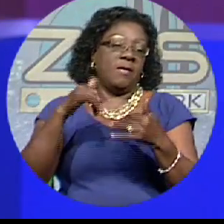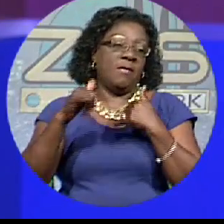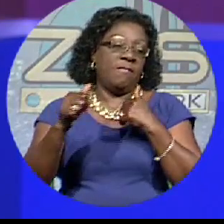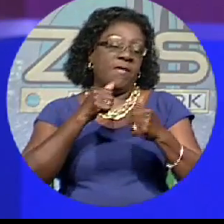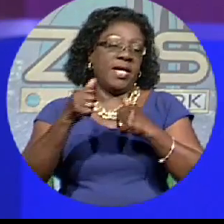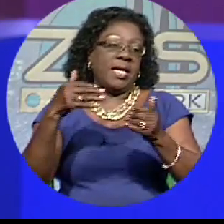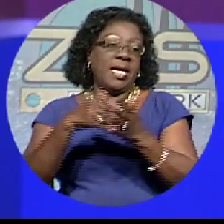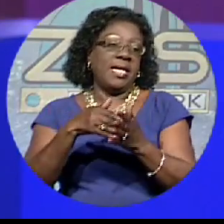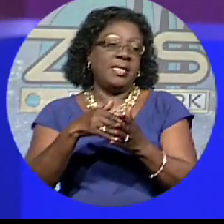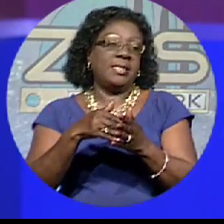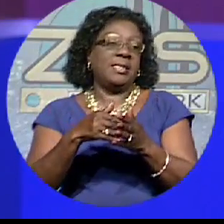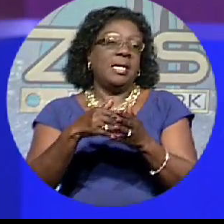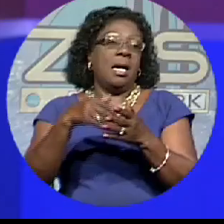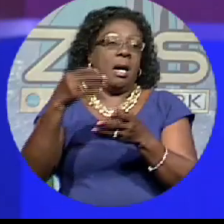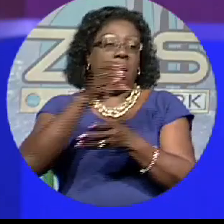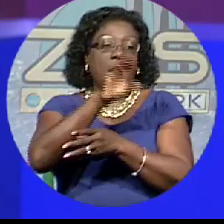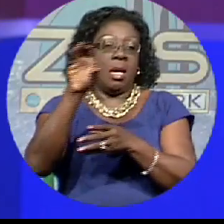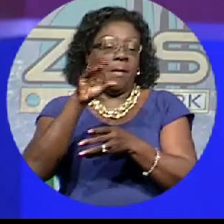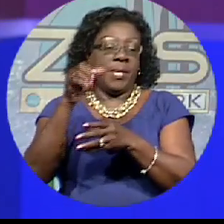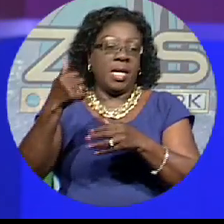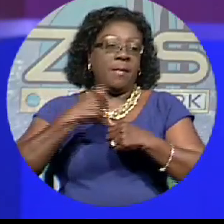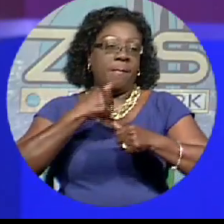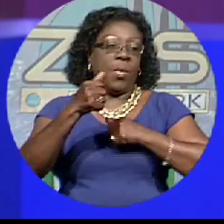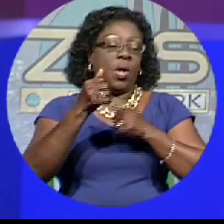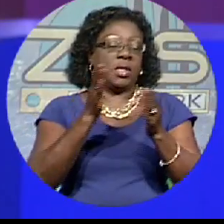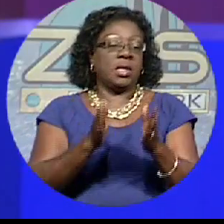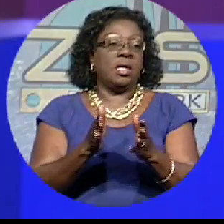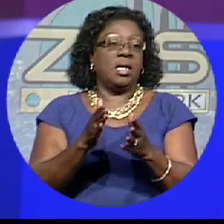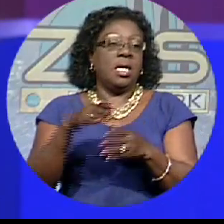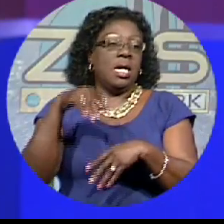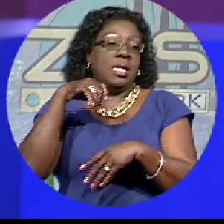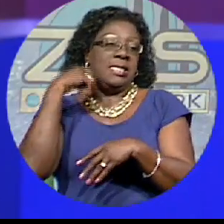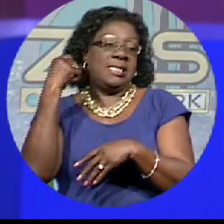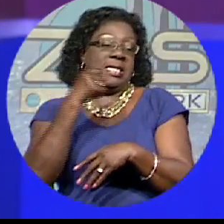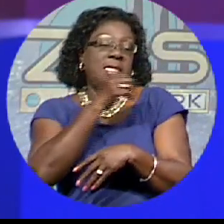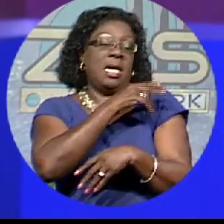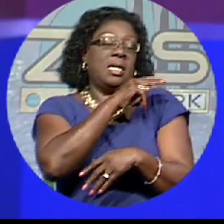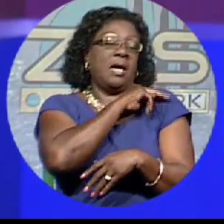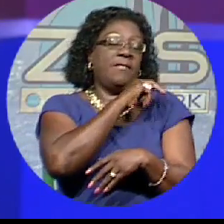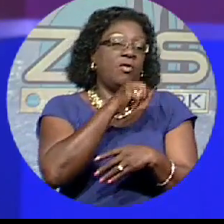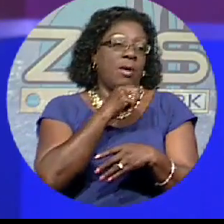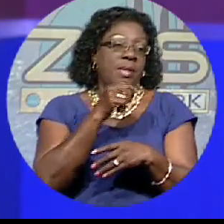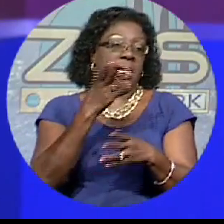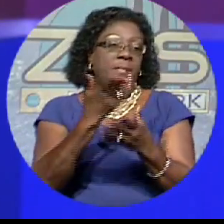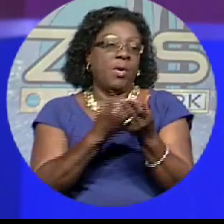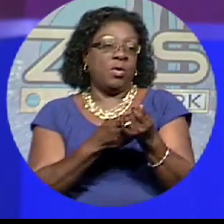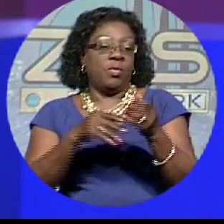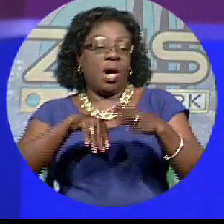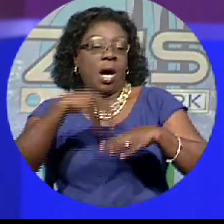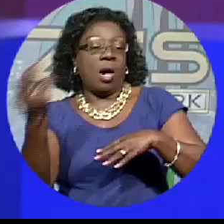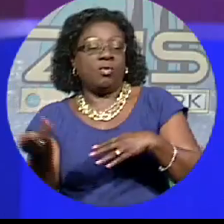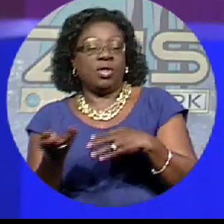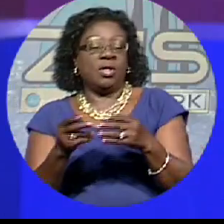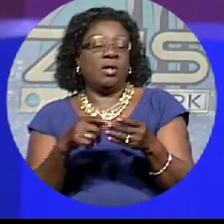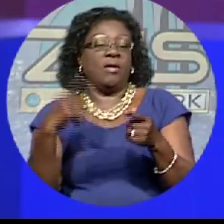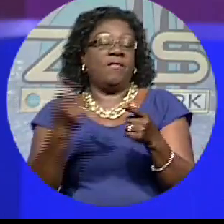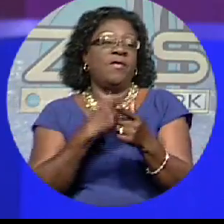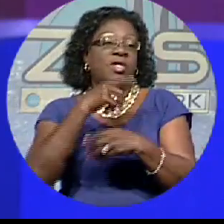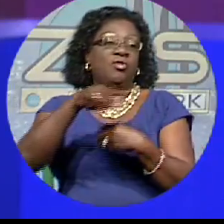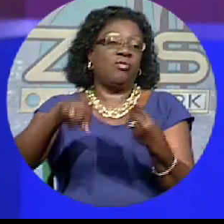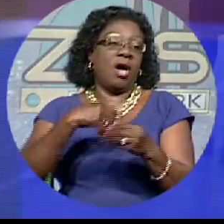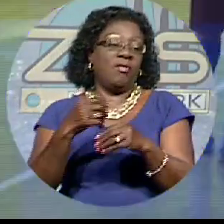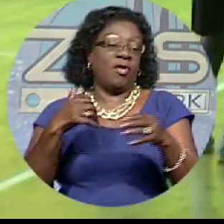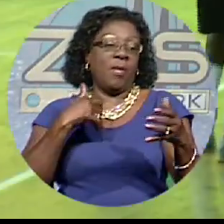of Colombia. As for the judo athletes, Cynthia and Dassy Raming, they both were eliminated in the first round of competition down there